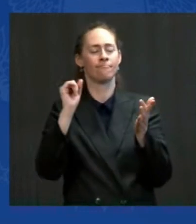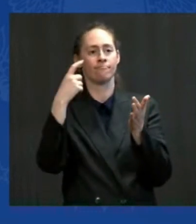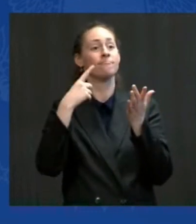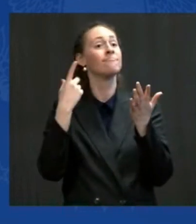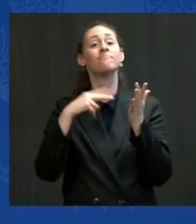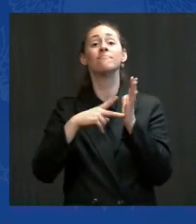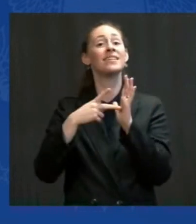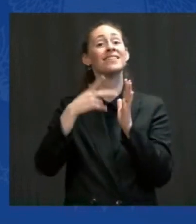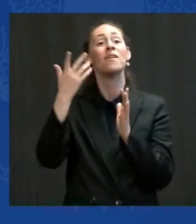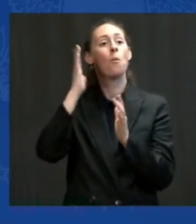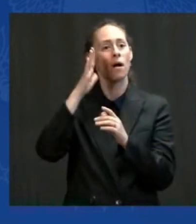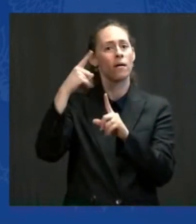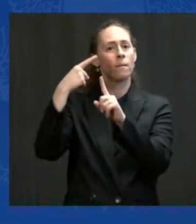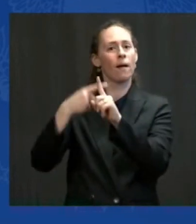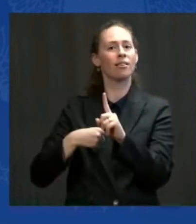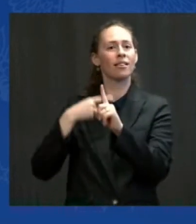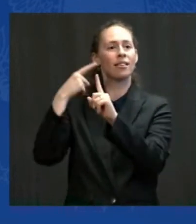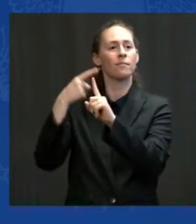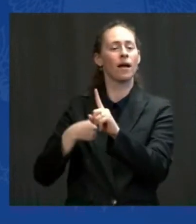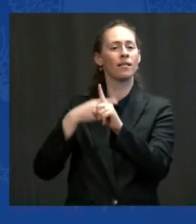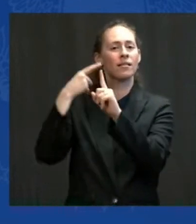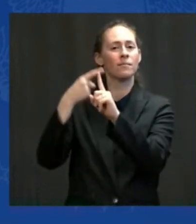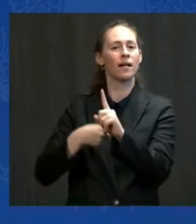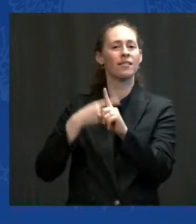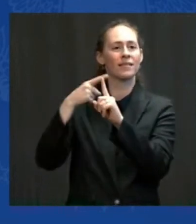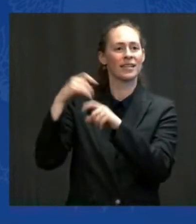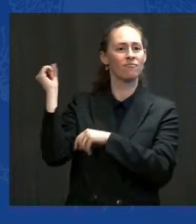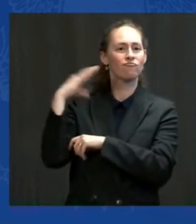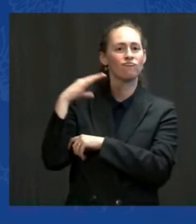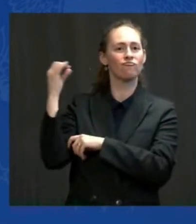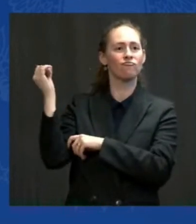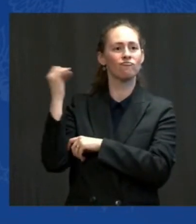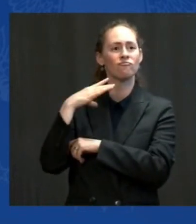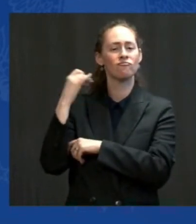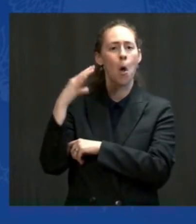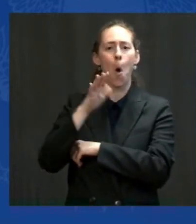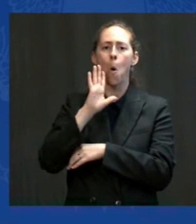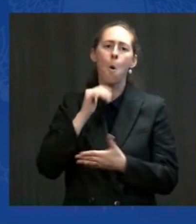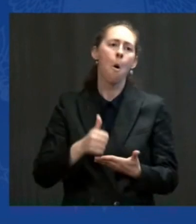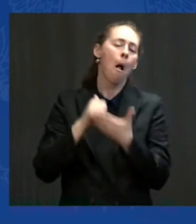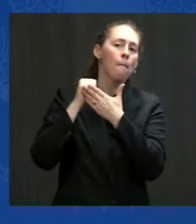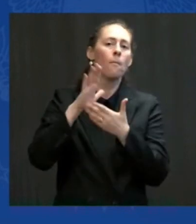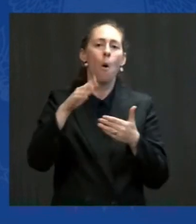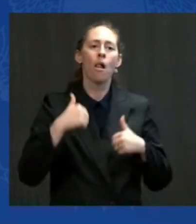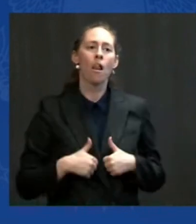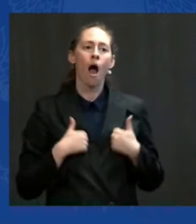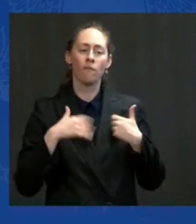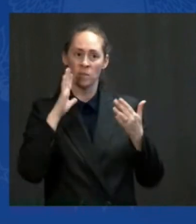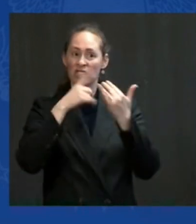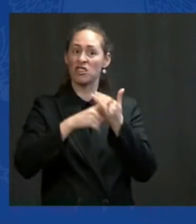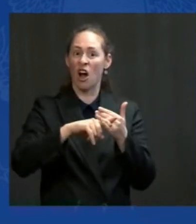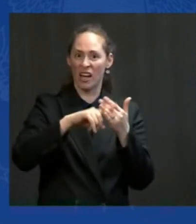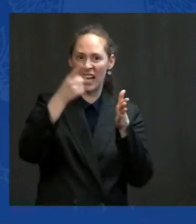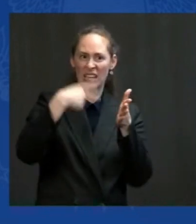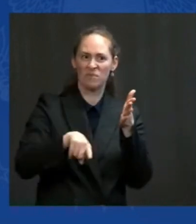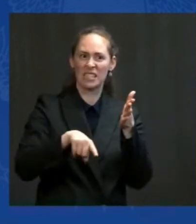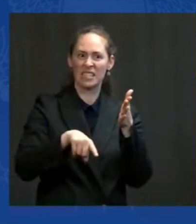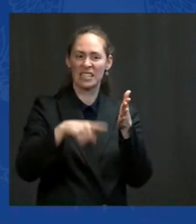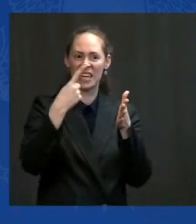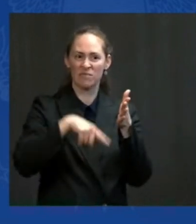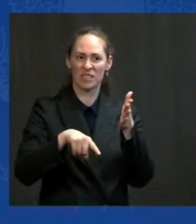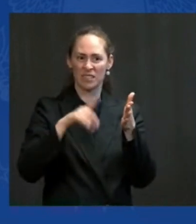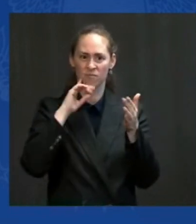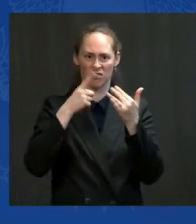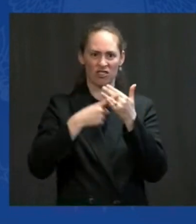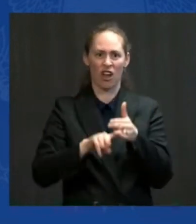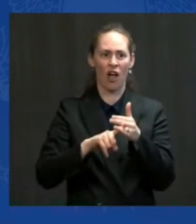monthly basis. It can change the lives of people. Starting next week, families will begin to receive one of the largest ever single-year tax